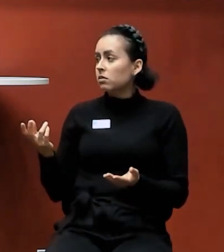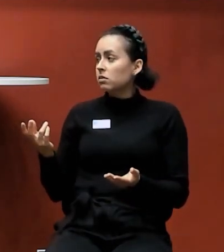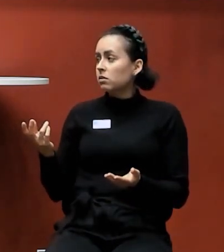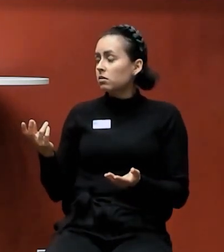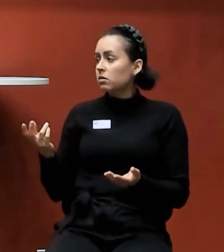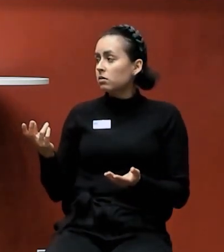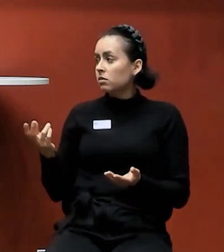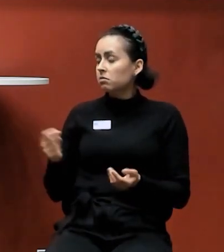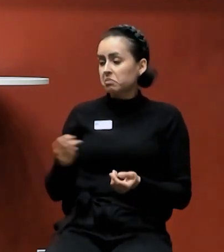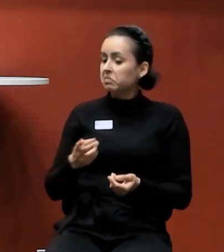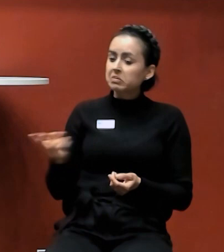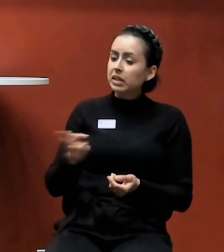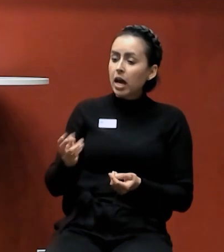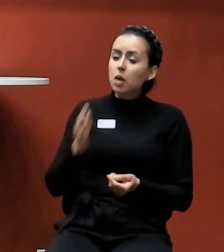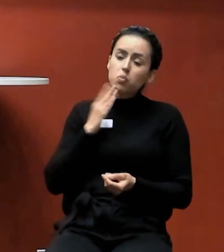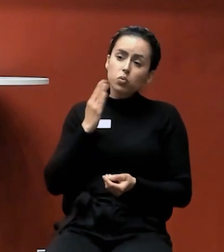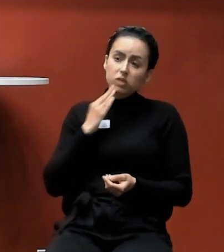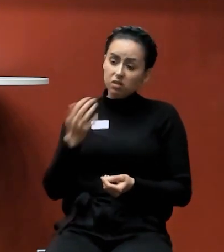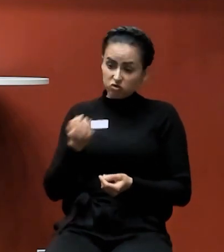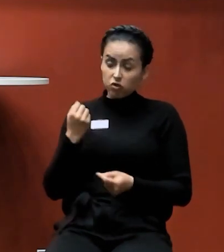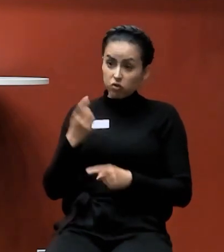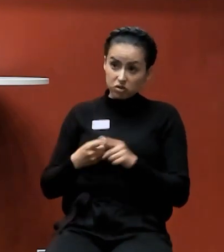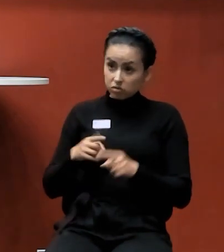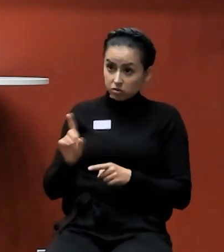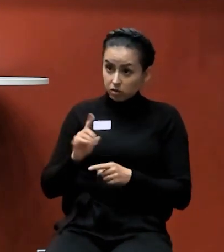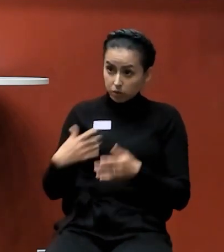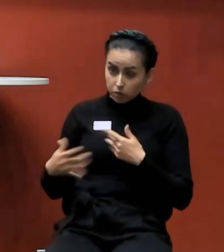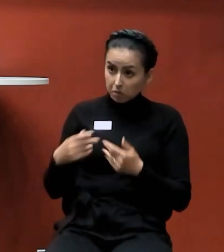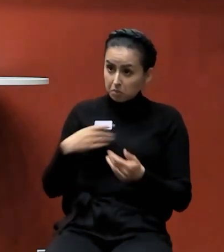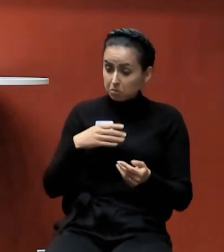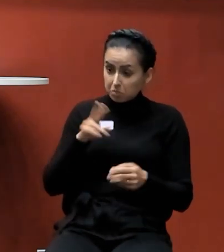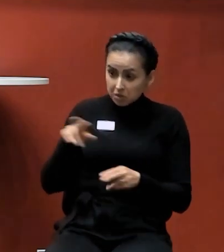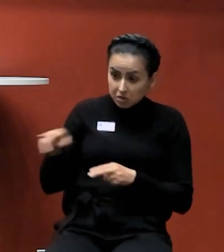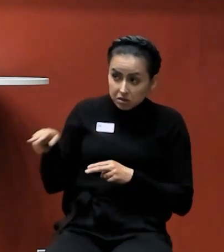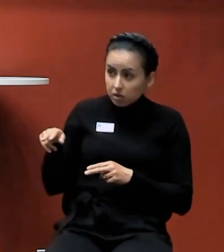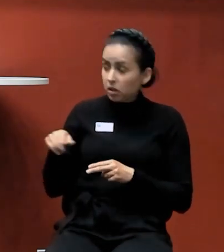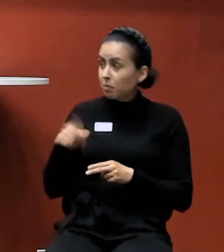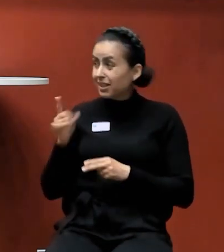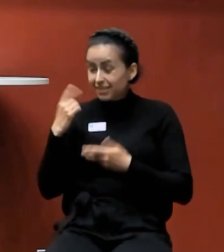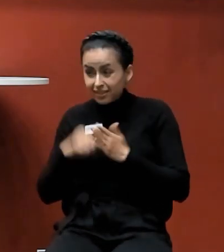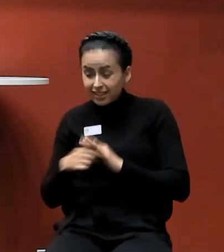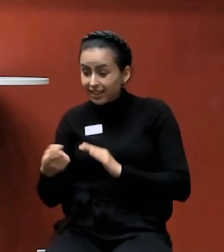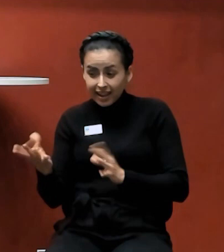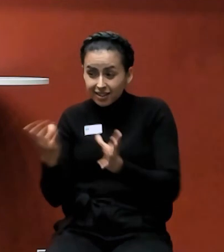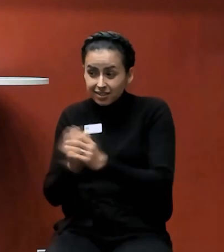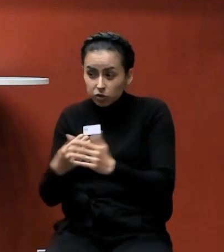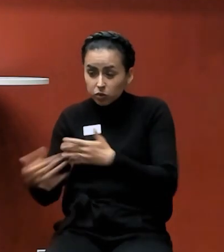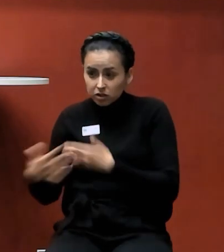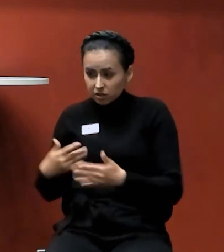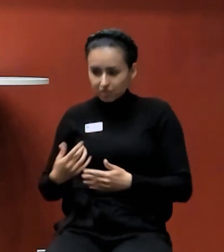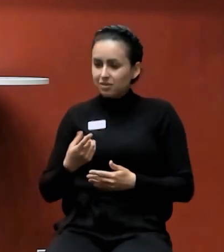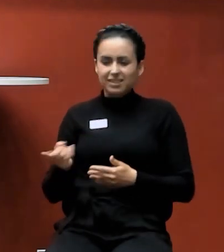could you come and look at some work? And I said, what do you mean, look at it or work with you? And they said, we haven't got any